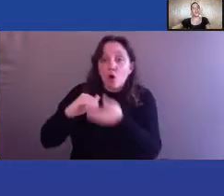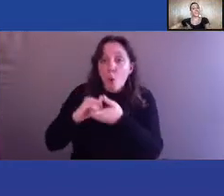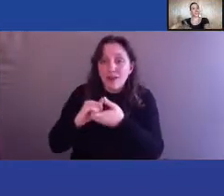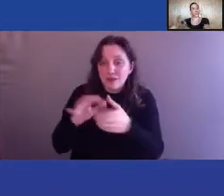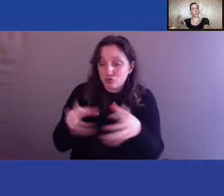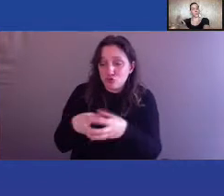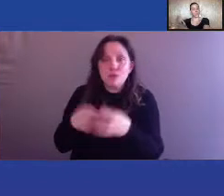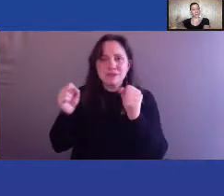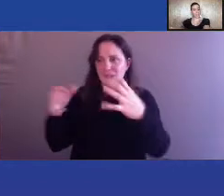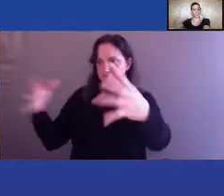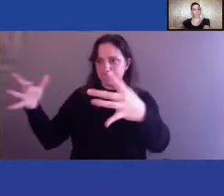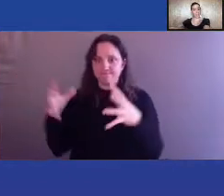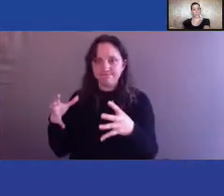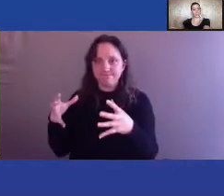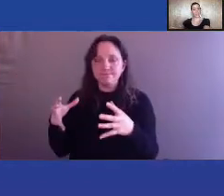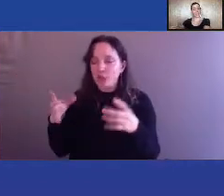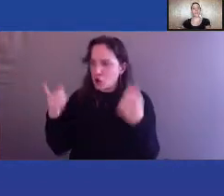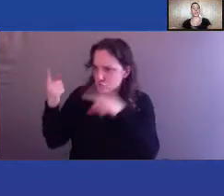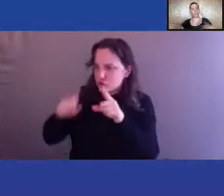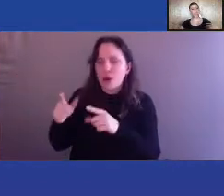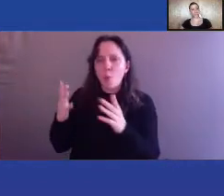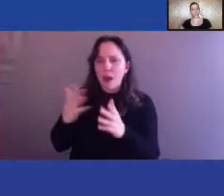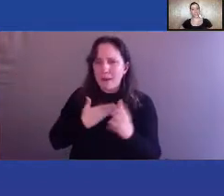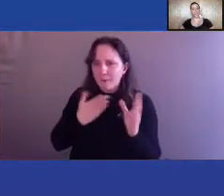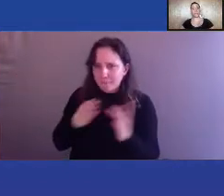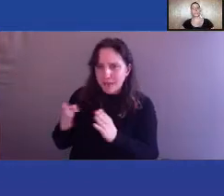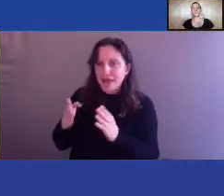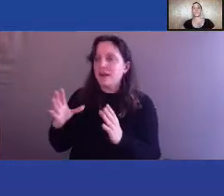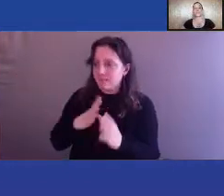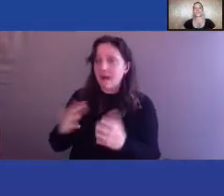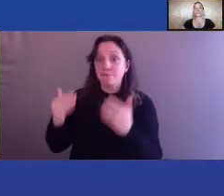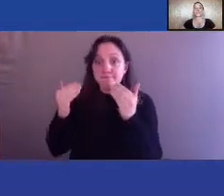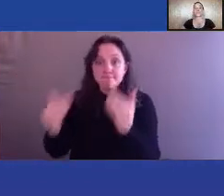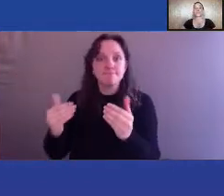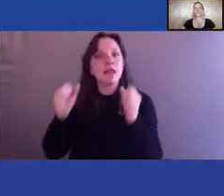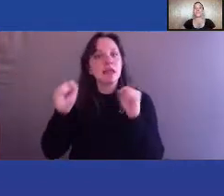campaigns to have direct lobbying from your community.